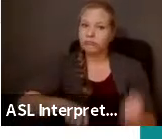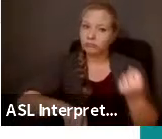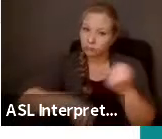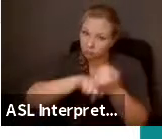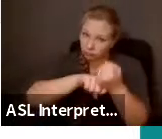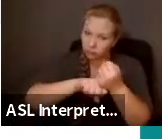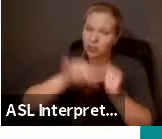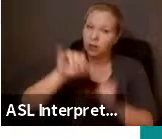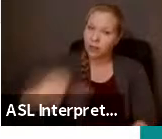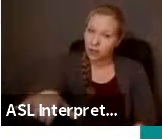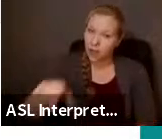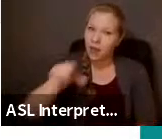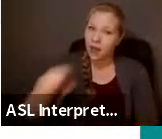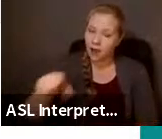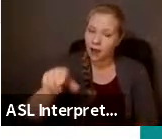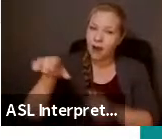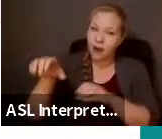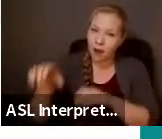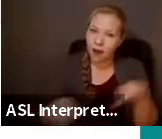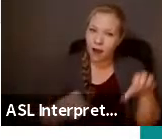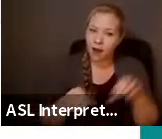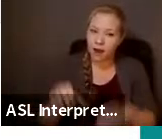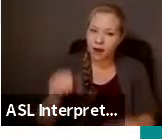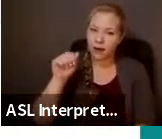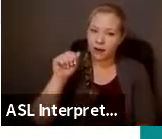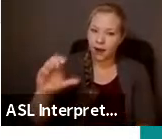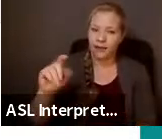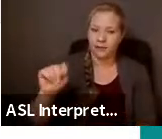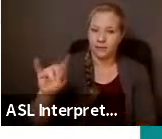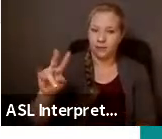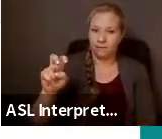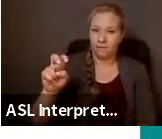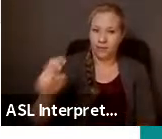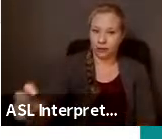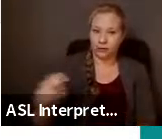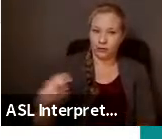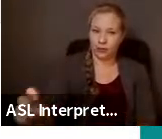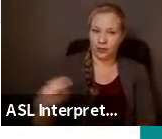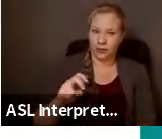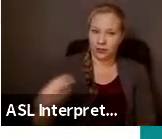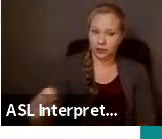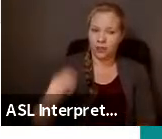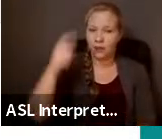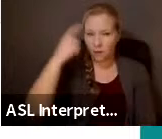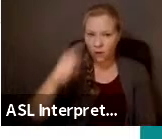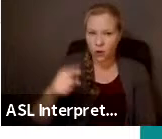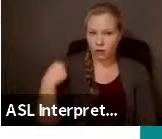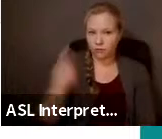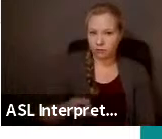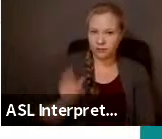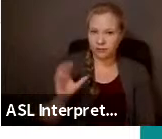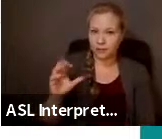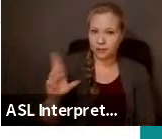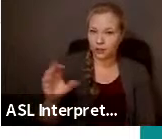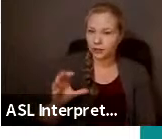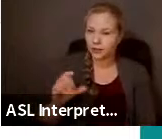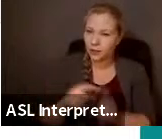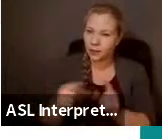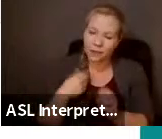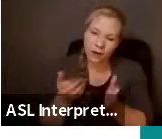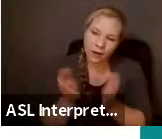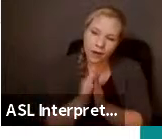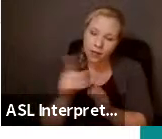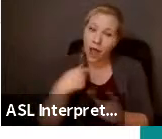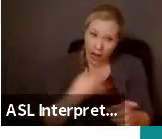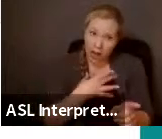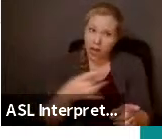like this option. If there is, in addition to the Helix, if